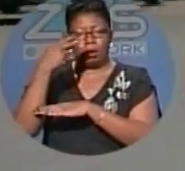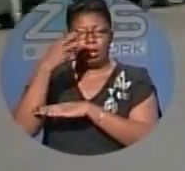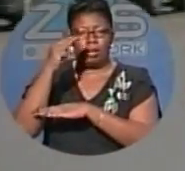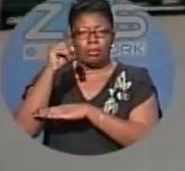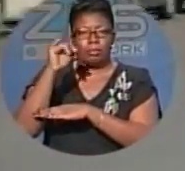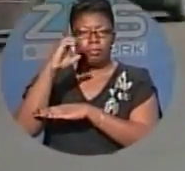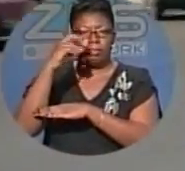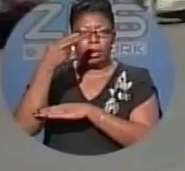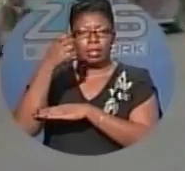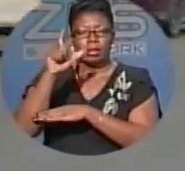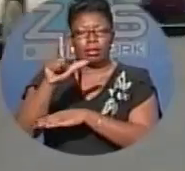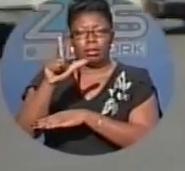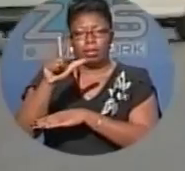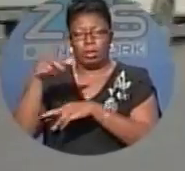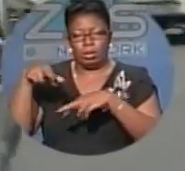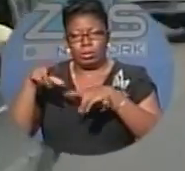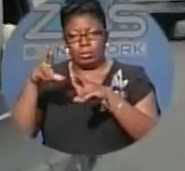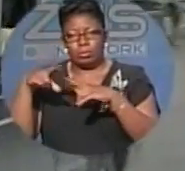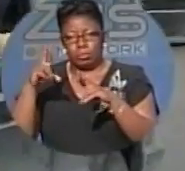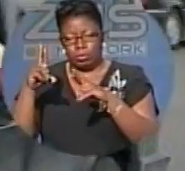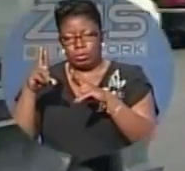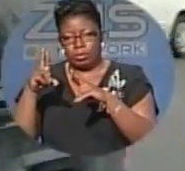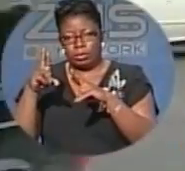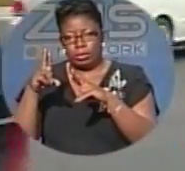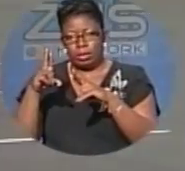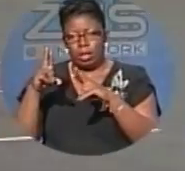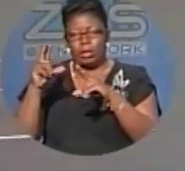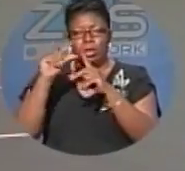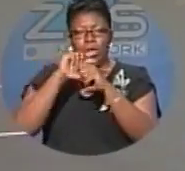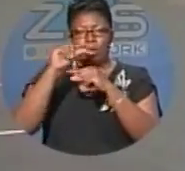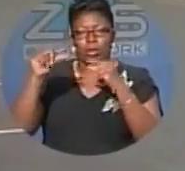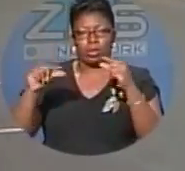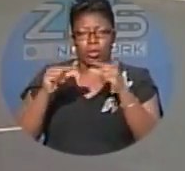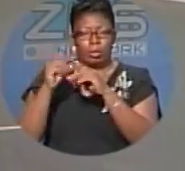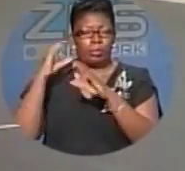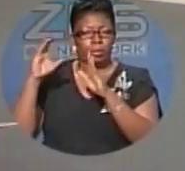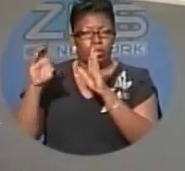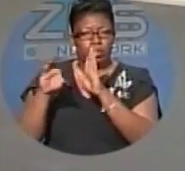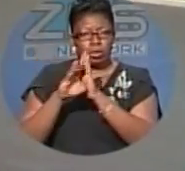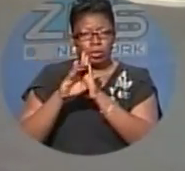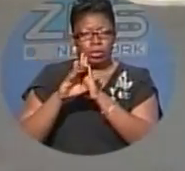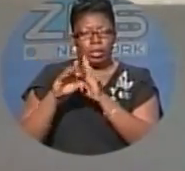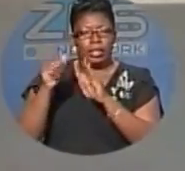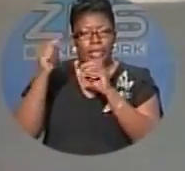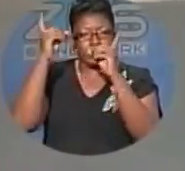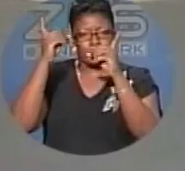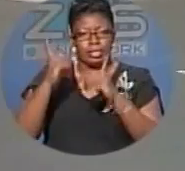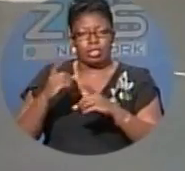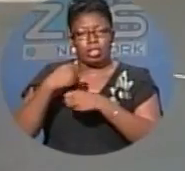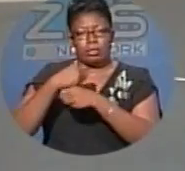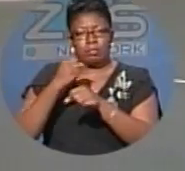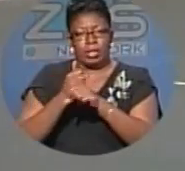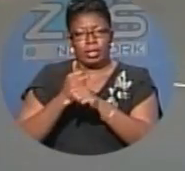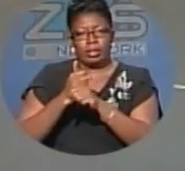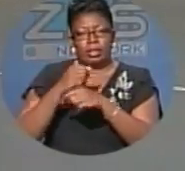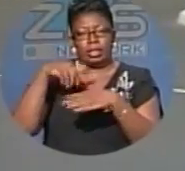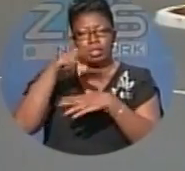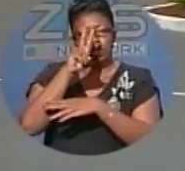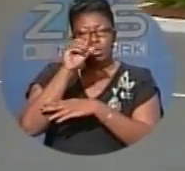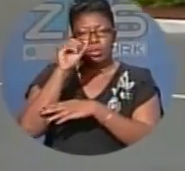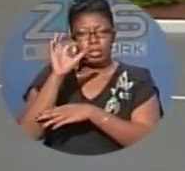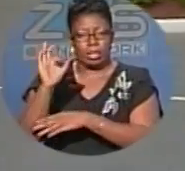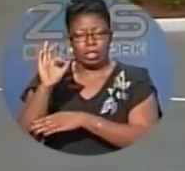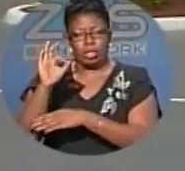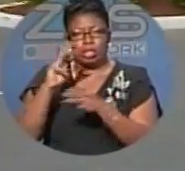Hill Road. While the general slow global picture pushed a delay in the development, a decision was made in 2009 to move